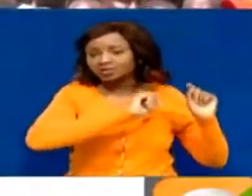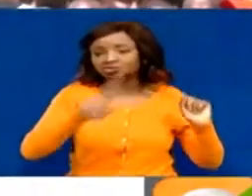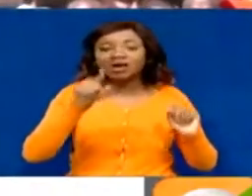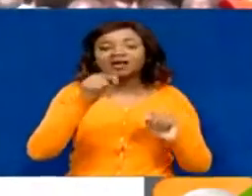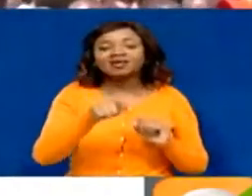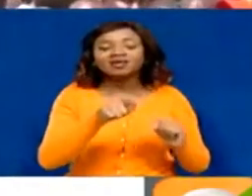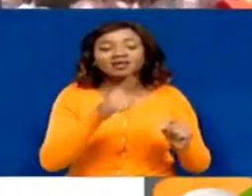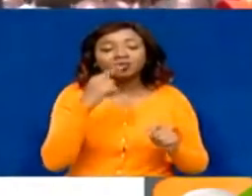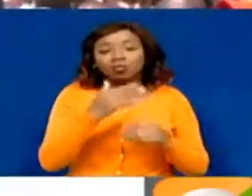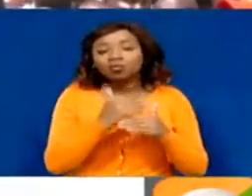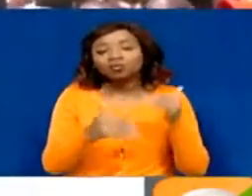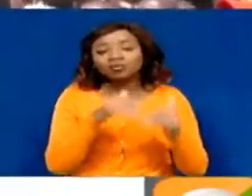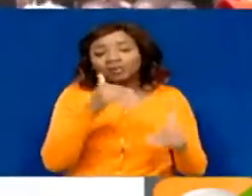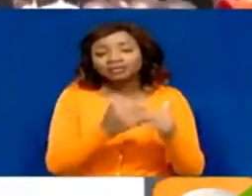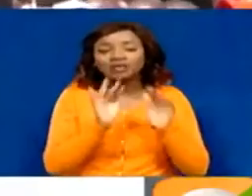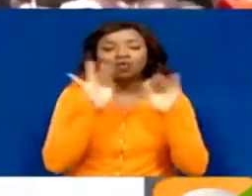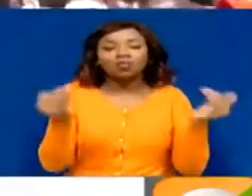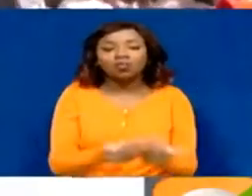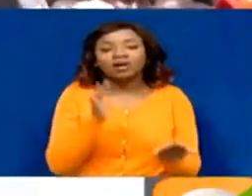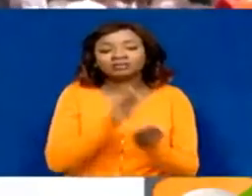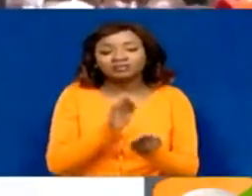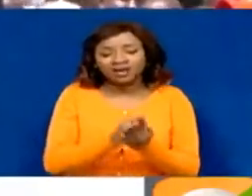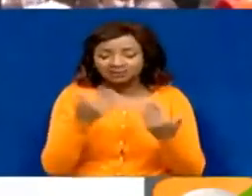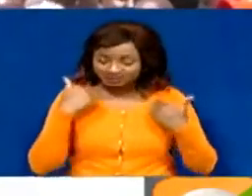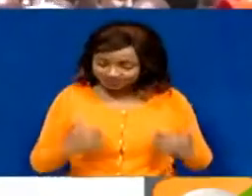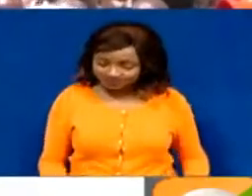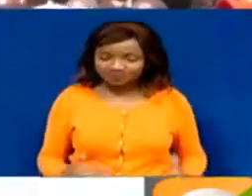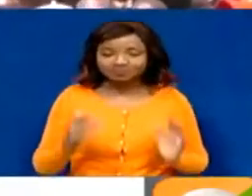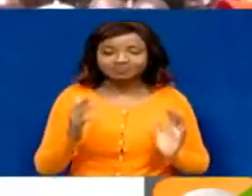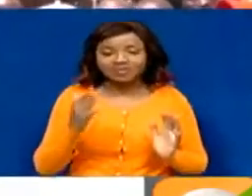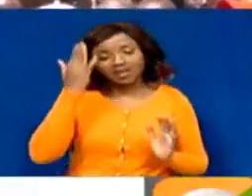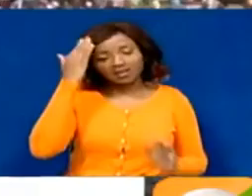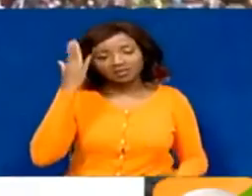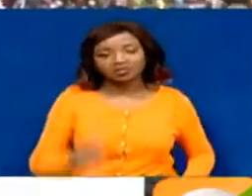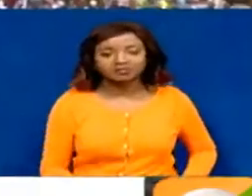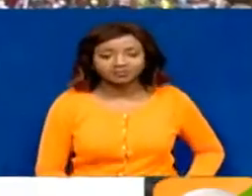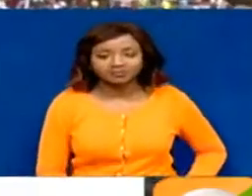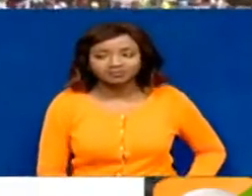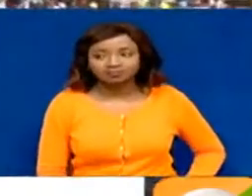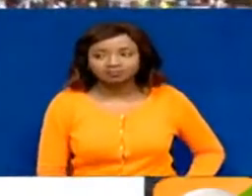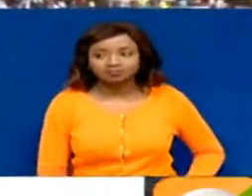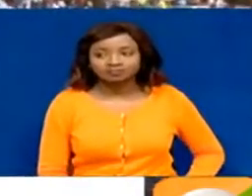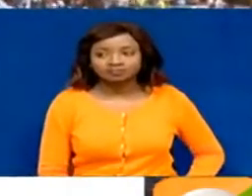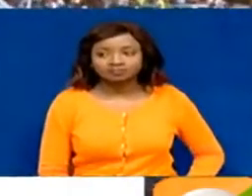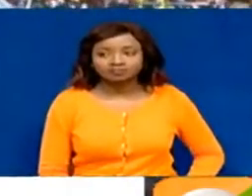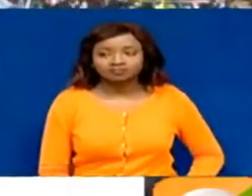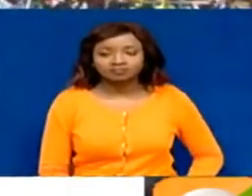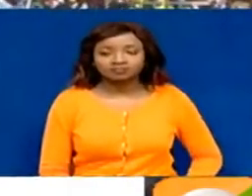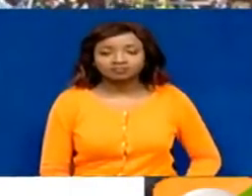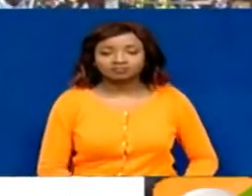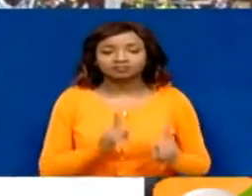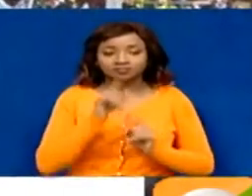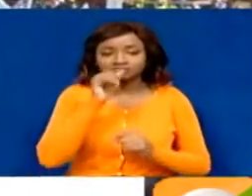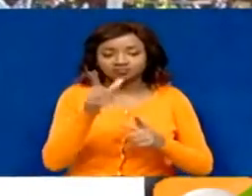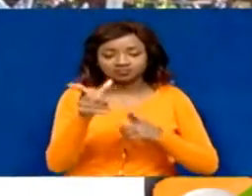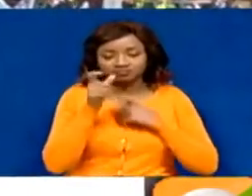World Bank project. Mimi nimekuwa waziri wa fedha najua. Hiyo ni World Bank. In an avalanche of missiles aimed at the president,